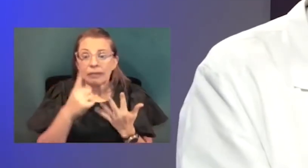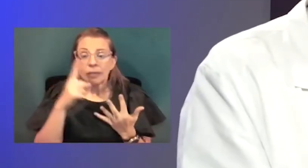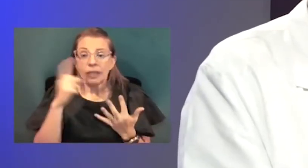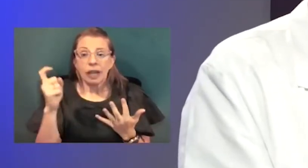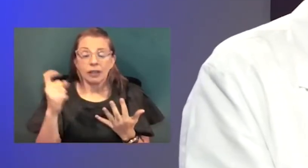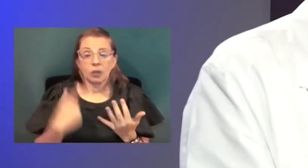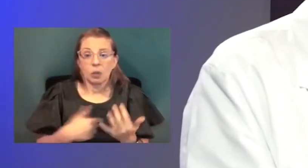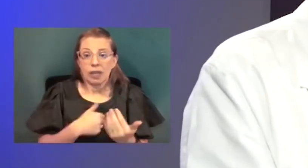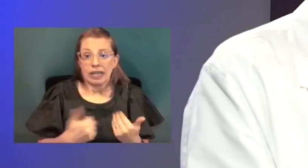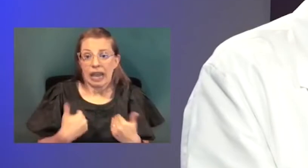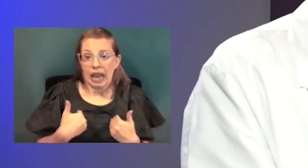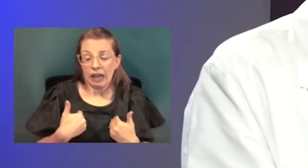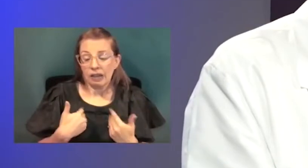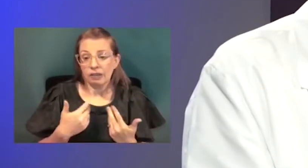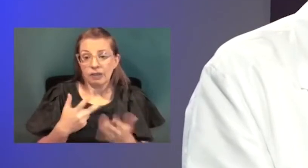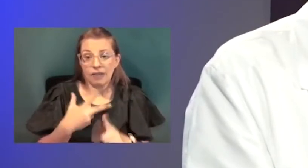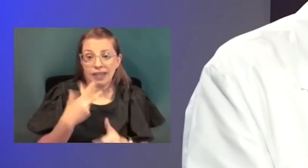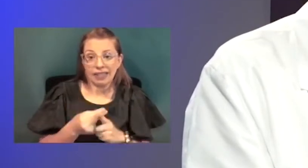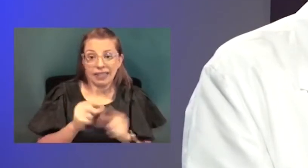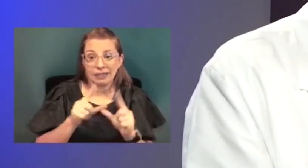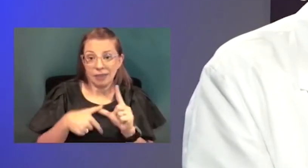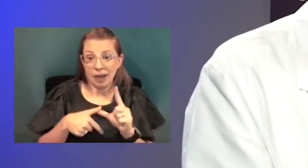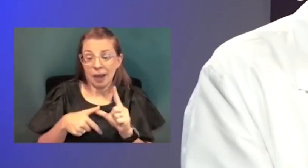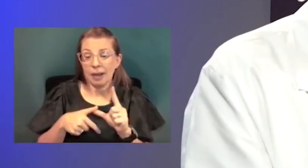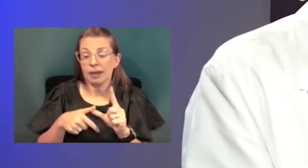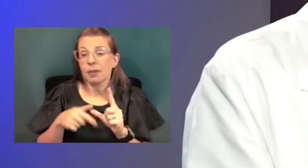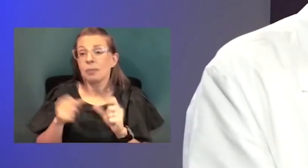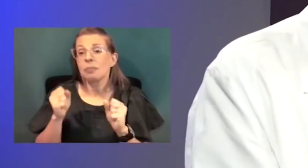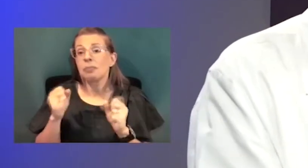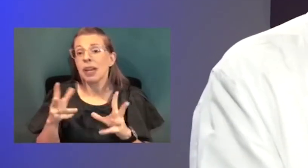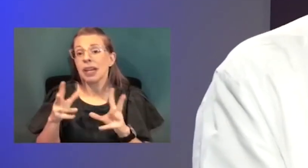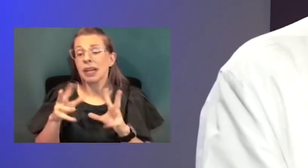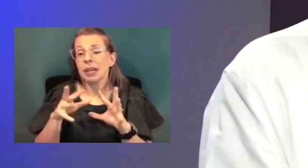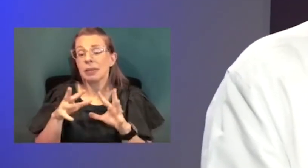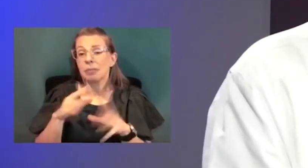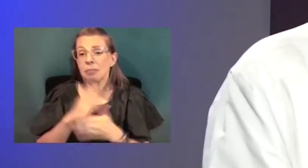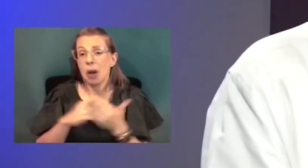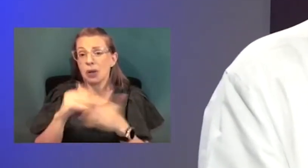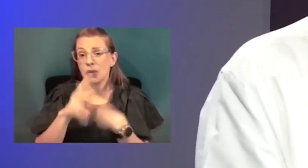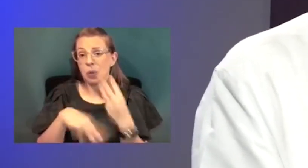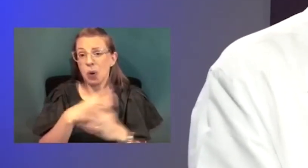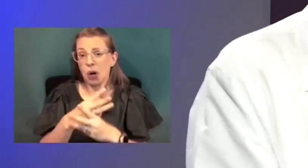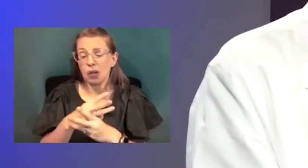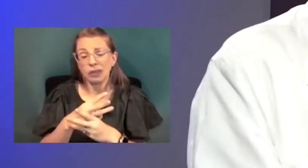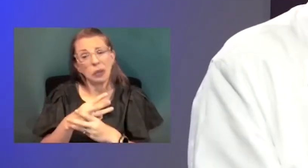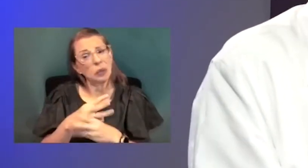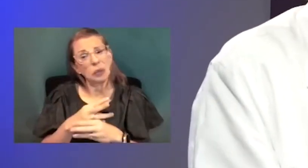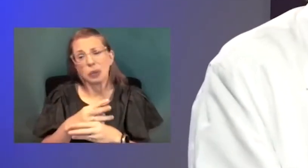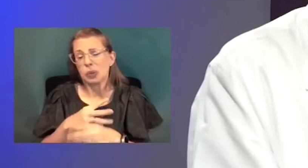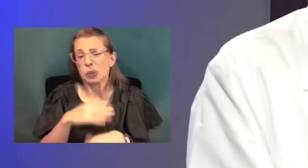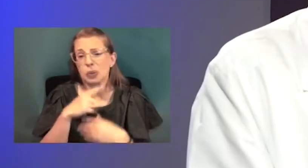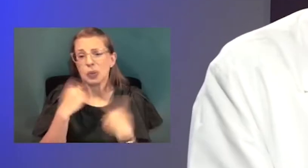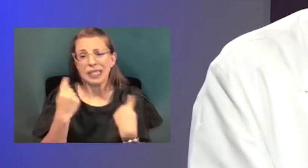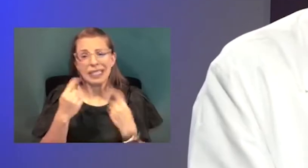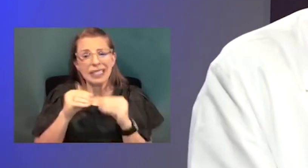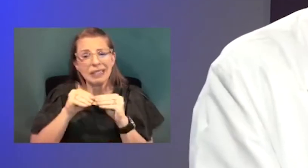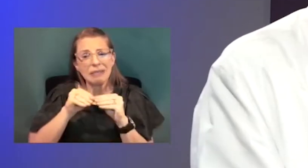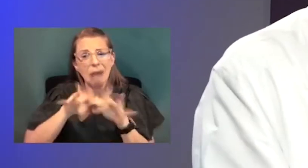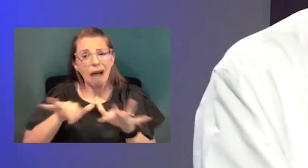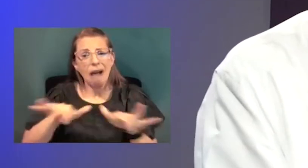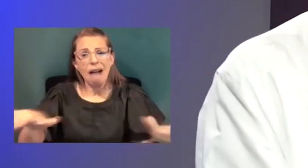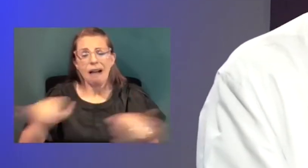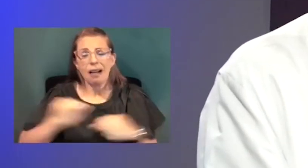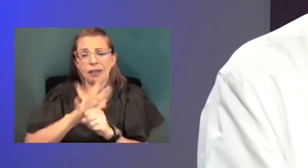around the country or the world are utterly at risk from the ravages of COVID-19. So I have a hard time with that